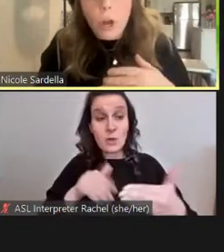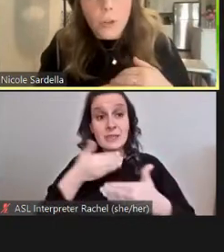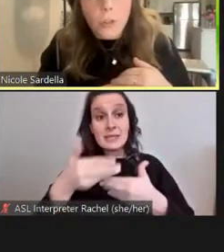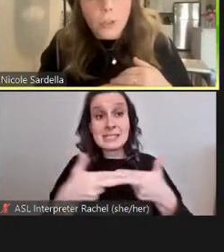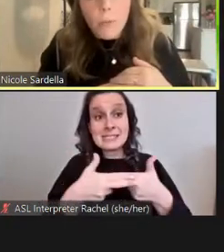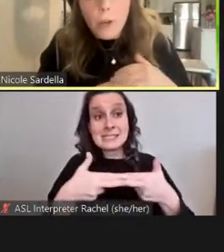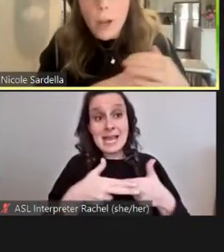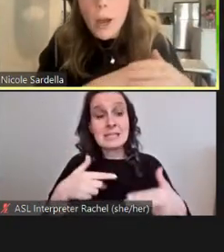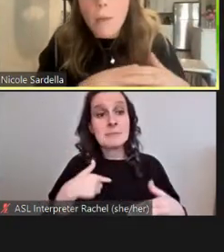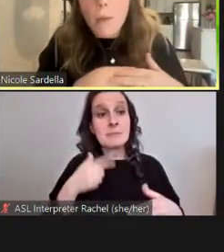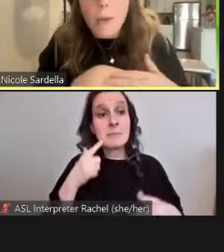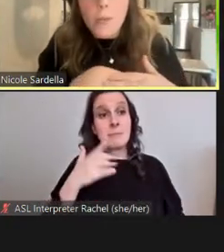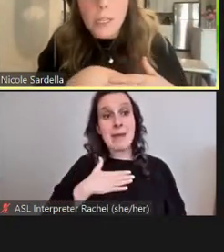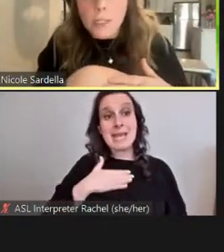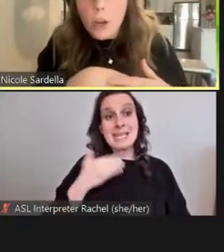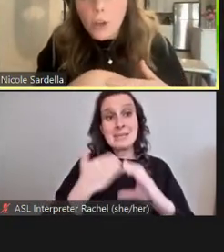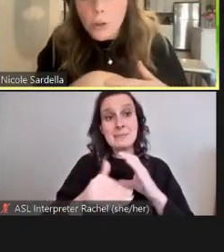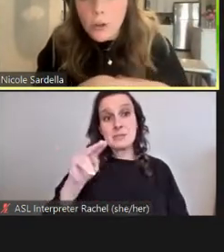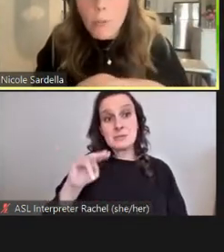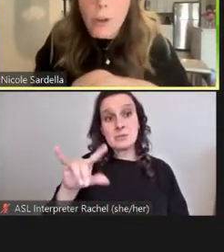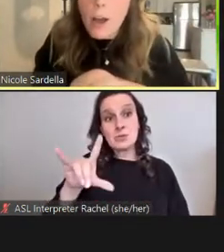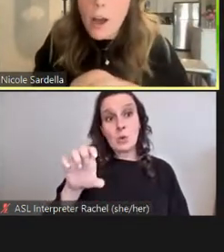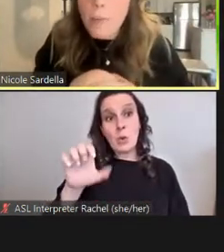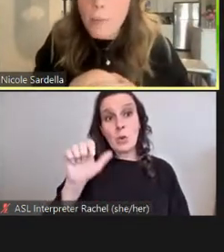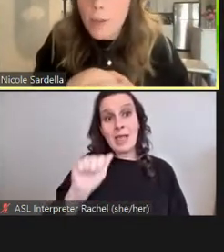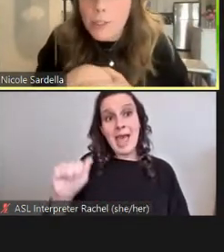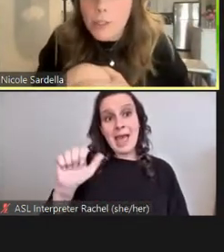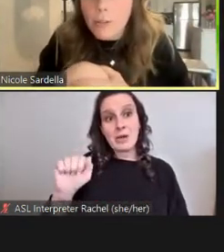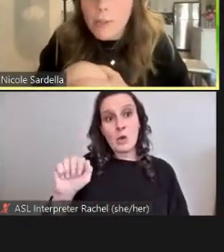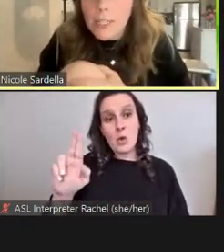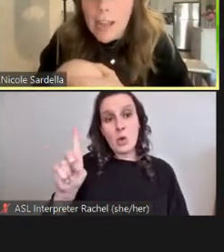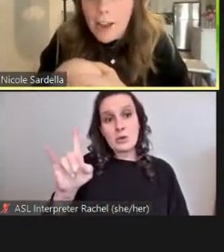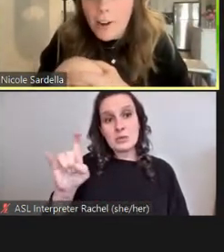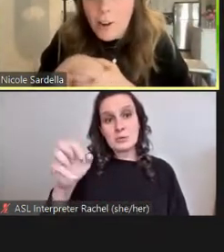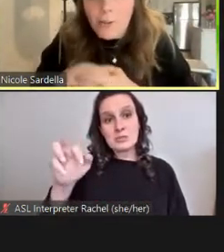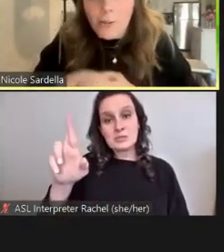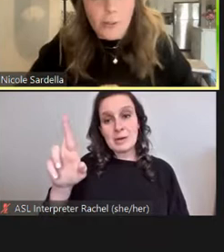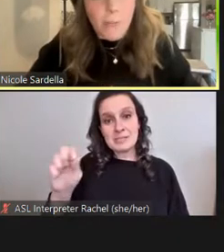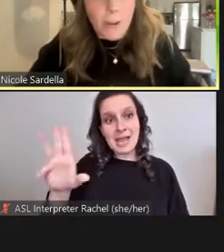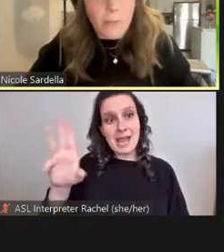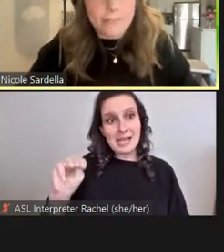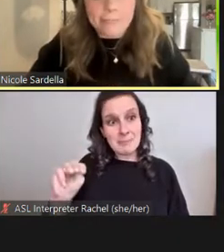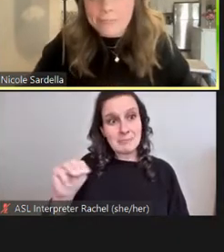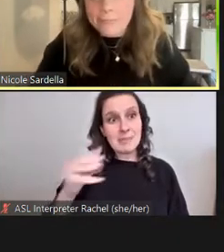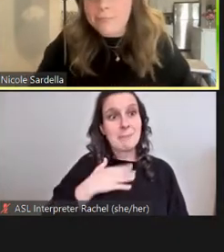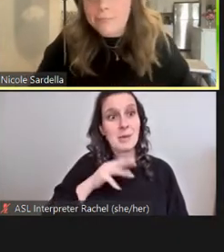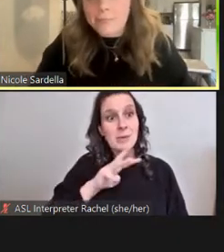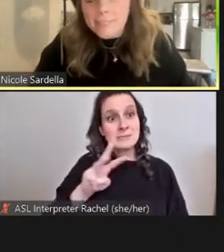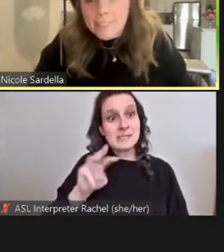is nicole@audiodescriber.com. My website is audiodescriber.com, and my Instagram is @audiodescriber.